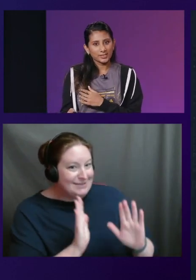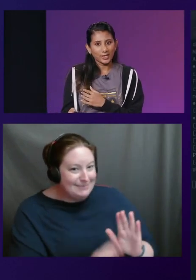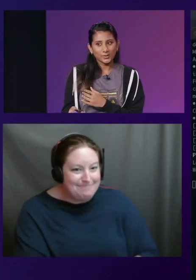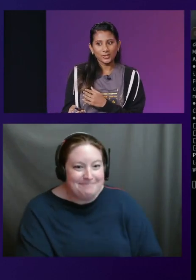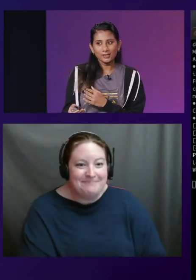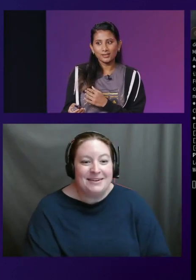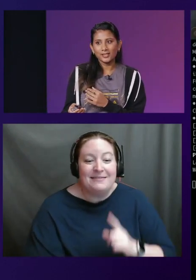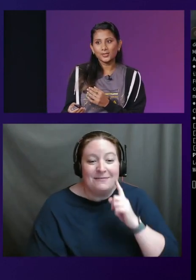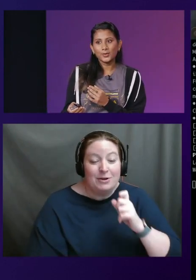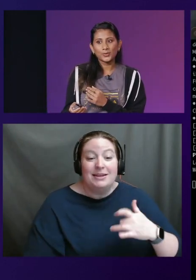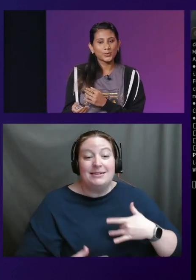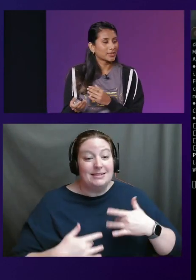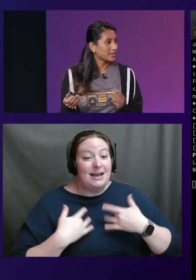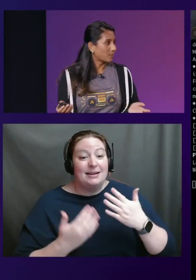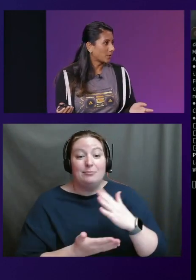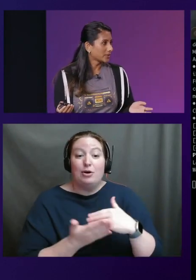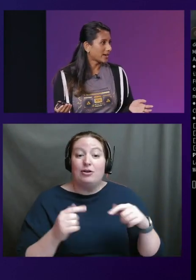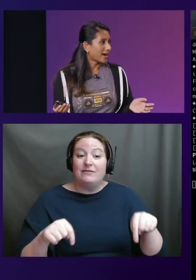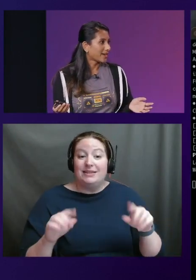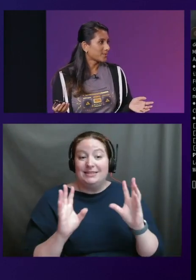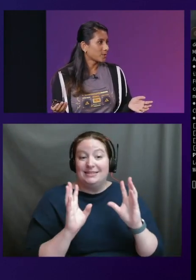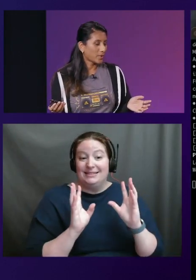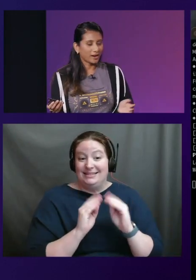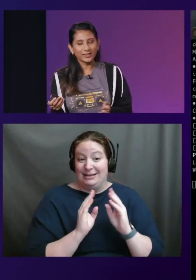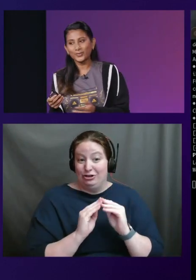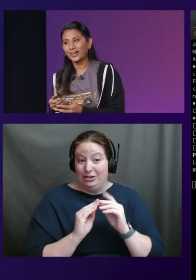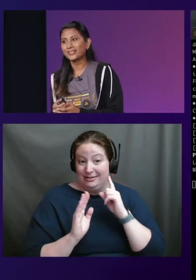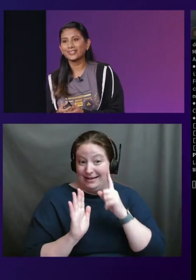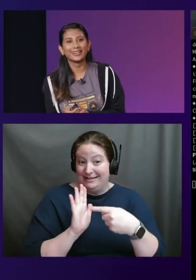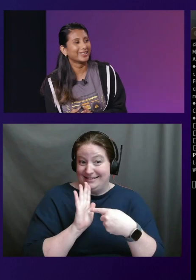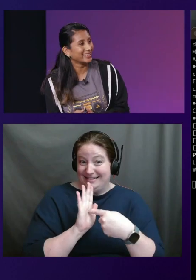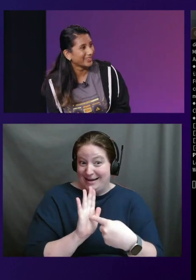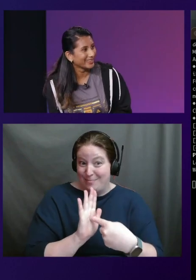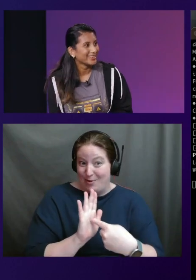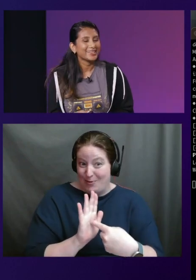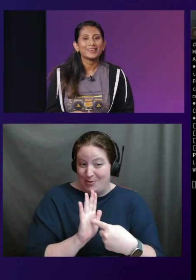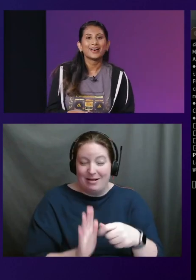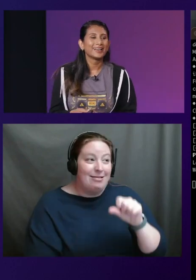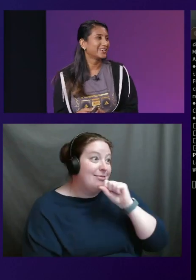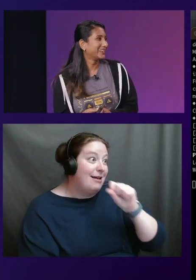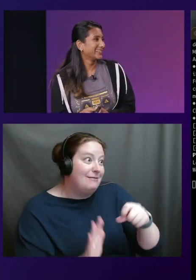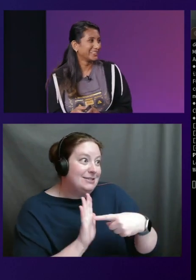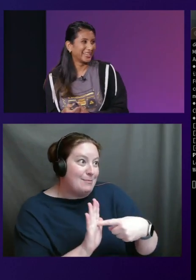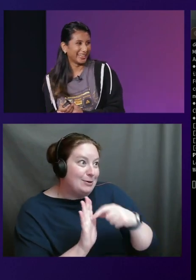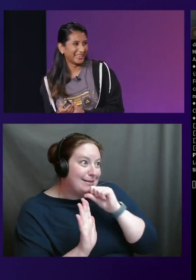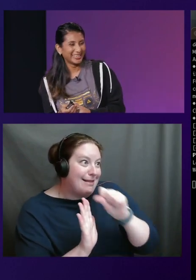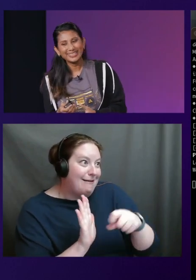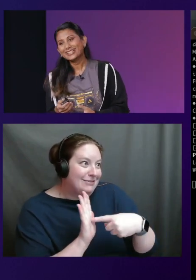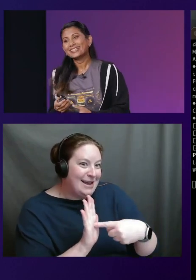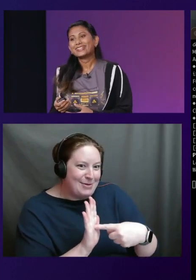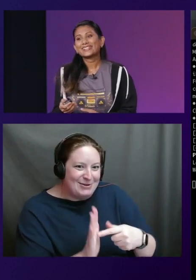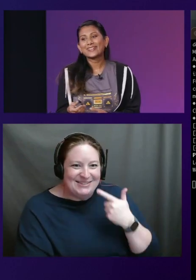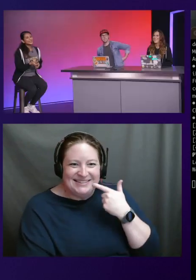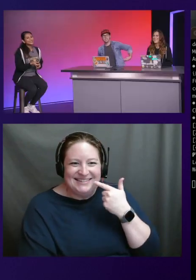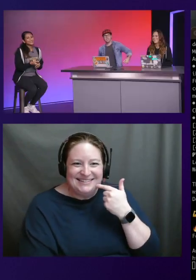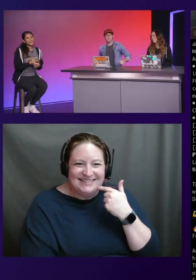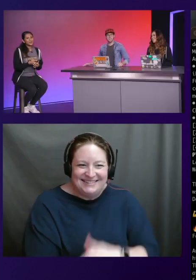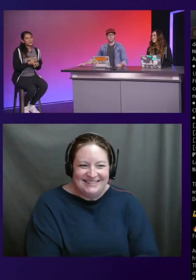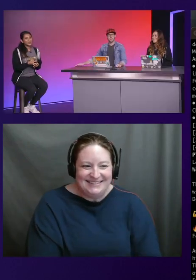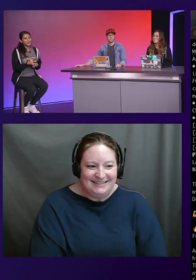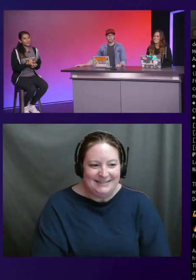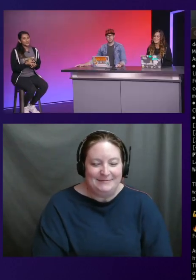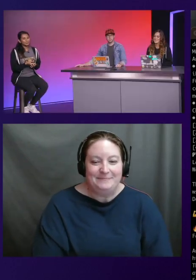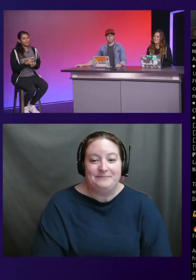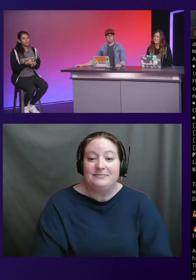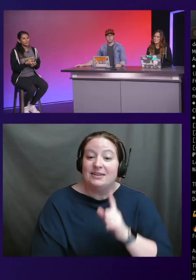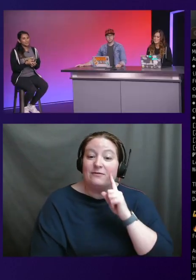of this session, let's go through the demo that I have prepared for us. Love demos. So in this demo,